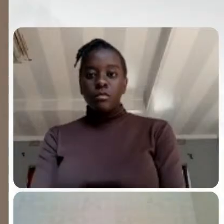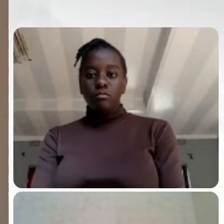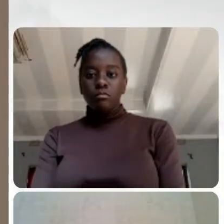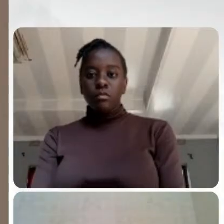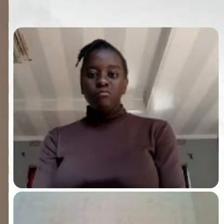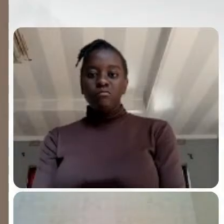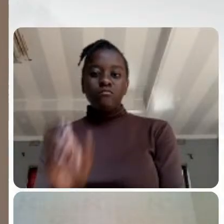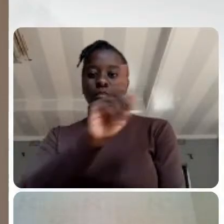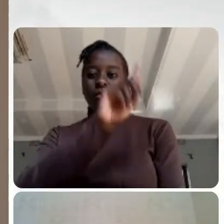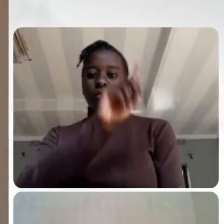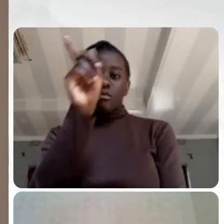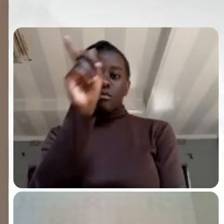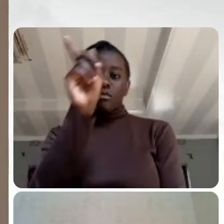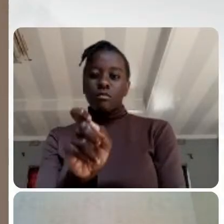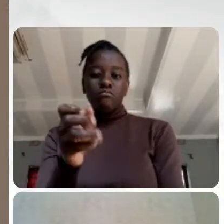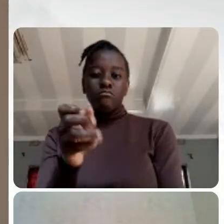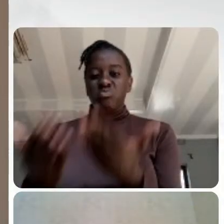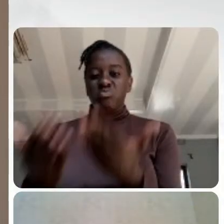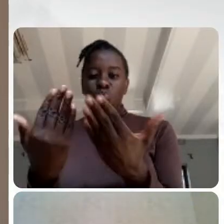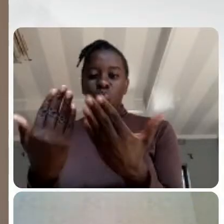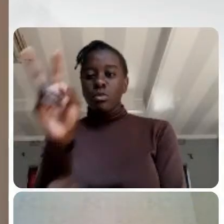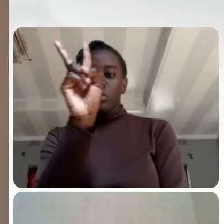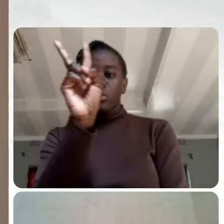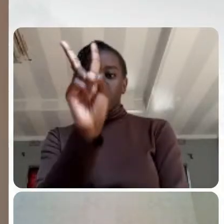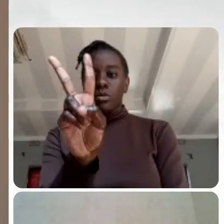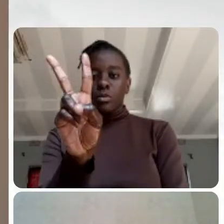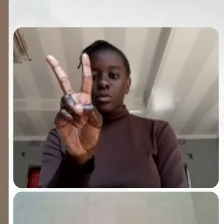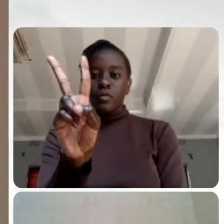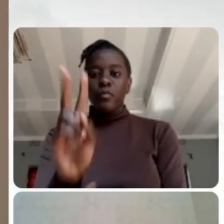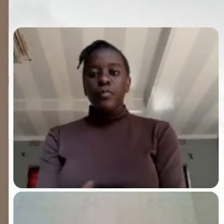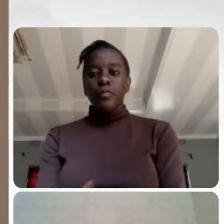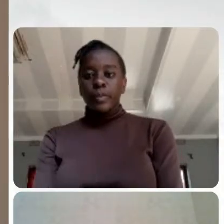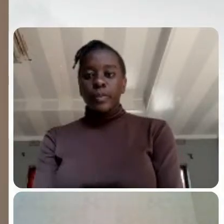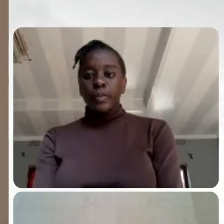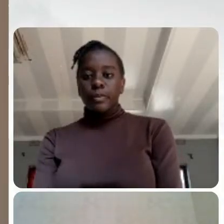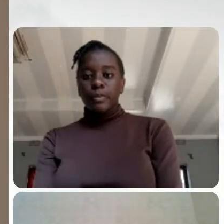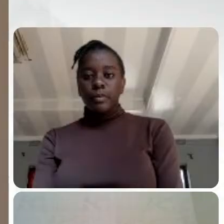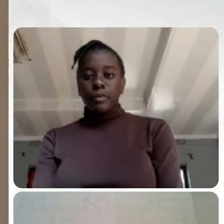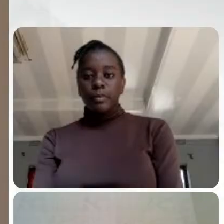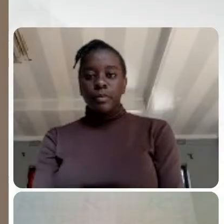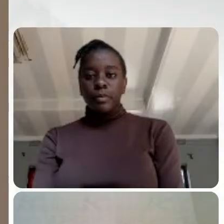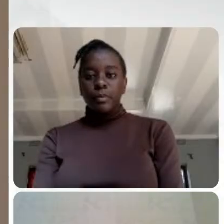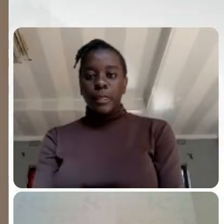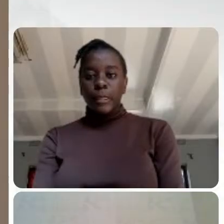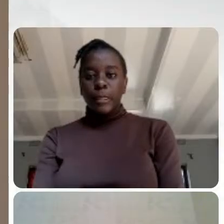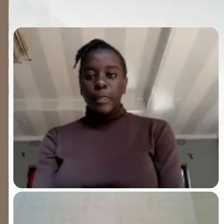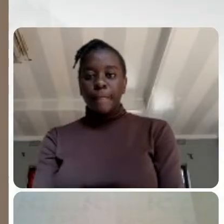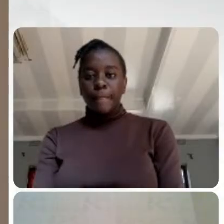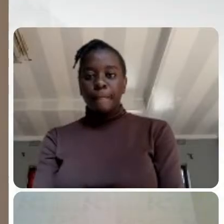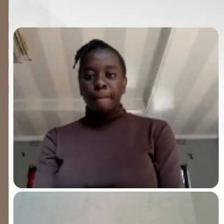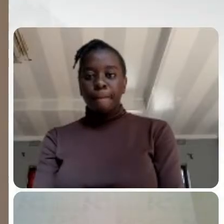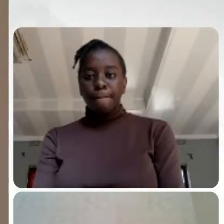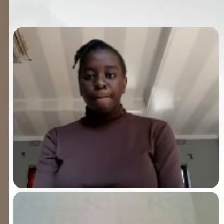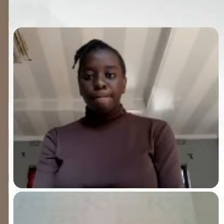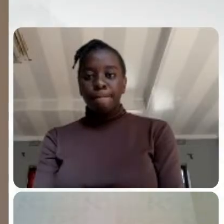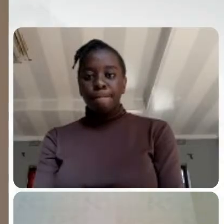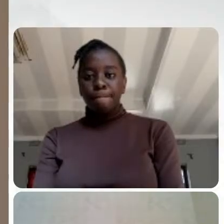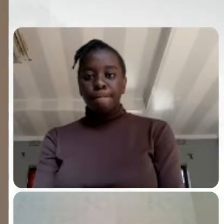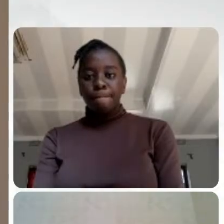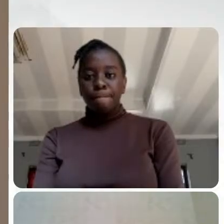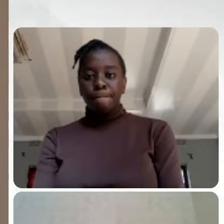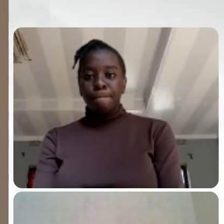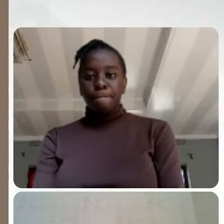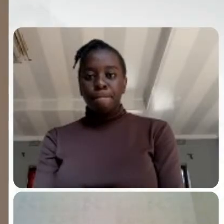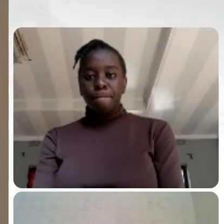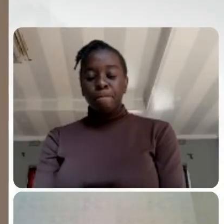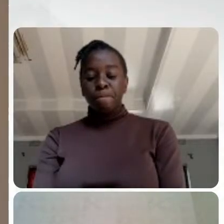more questions. And the first one is, why are adolescents and young adults particularly vulnerable to